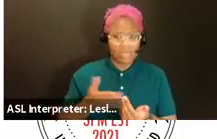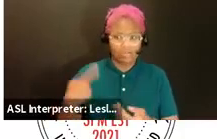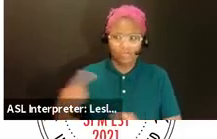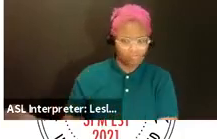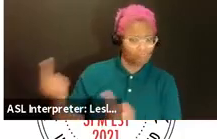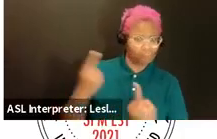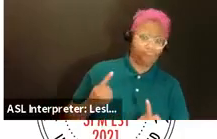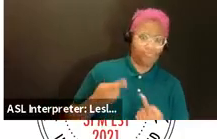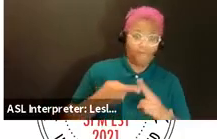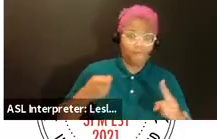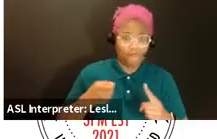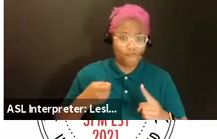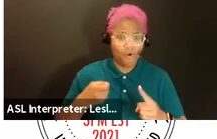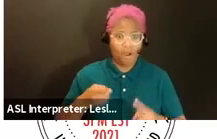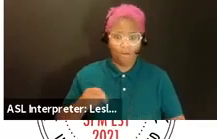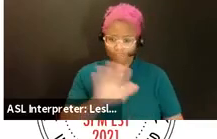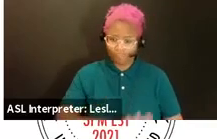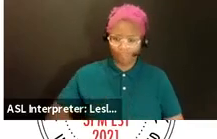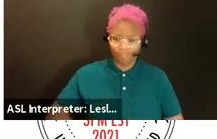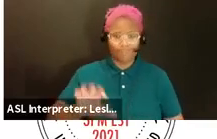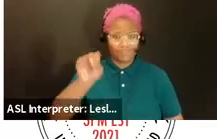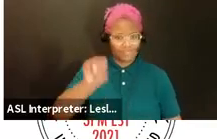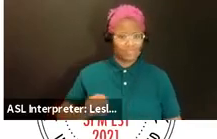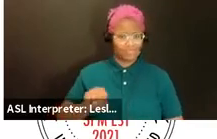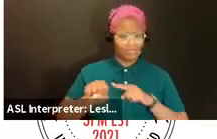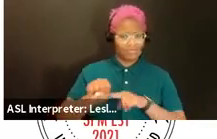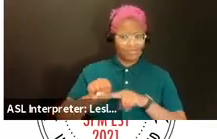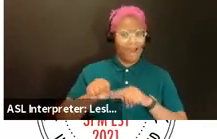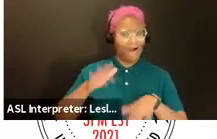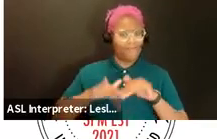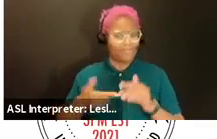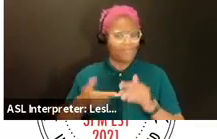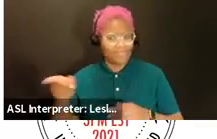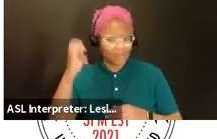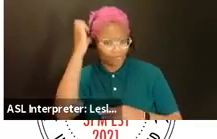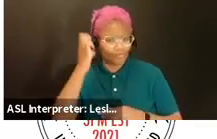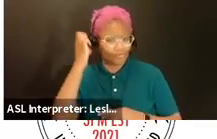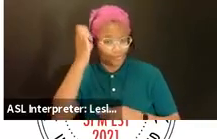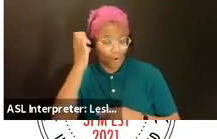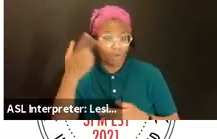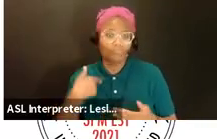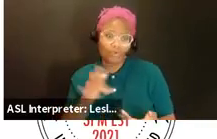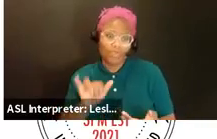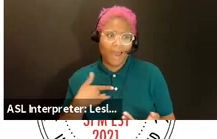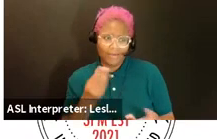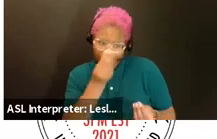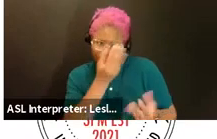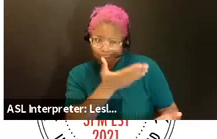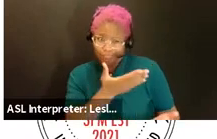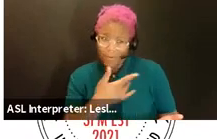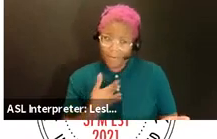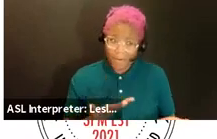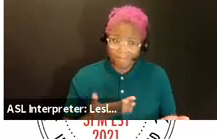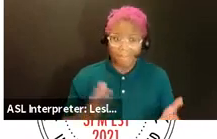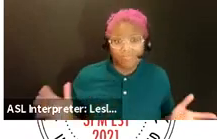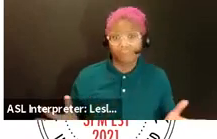Europe. I think we should take this as the universe giving American presenters a hint about who they ought to be programming right now.